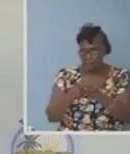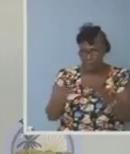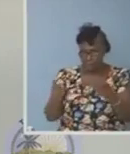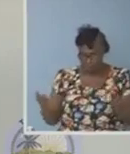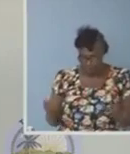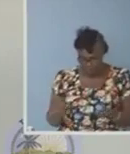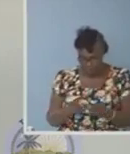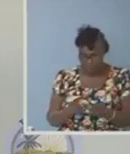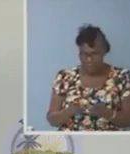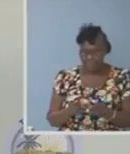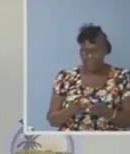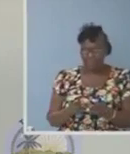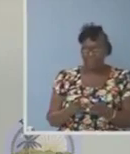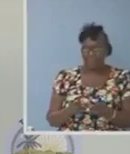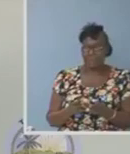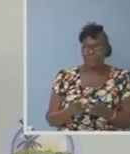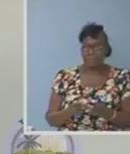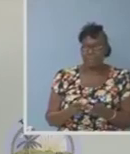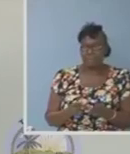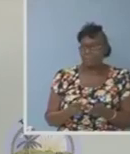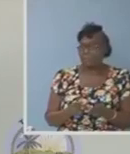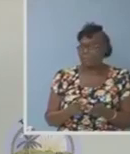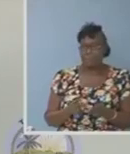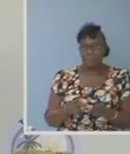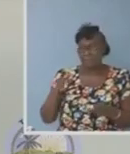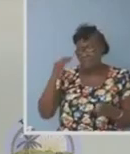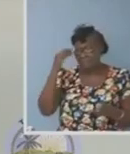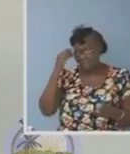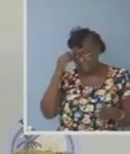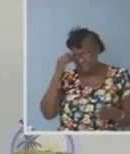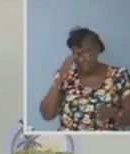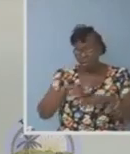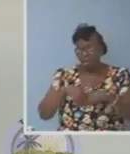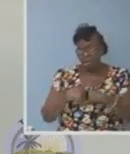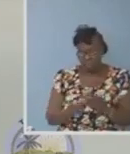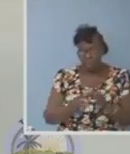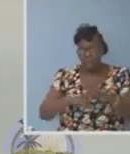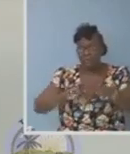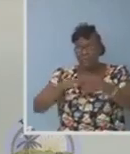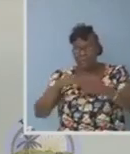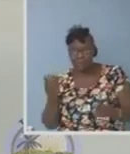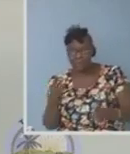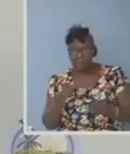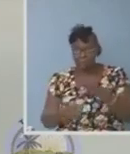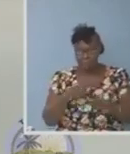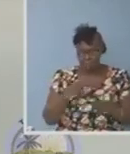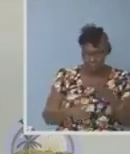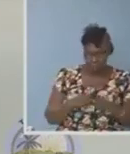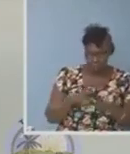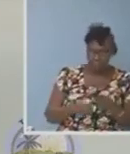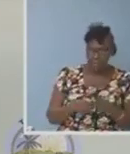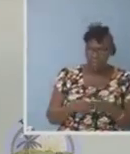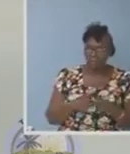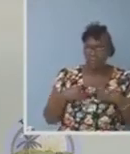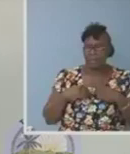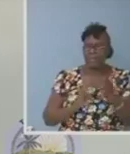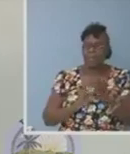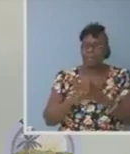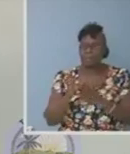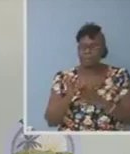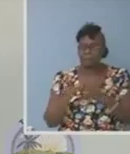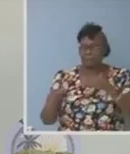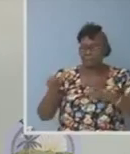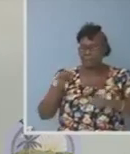emphasis on surviving the crisis and how do we emerge from it. And we've had a number of activities. In the